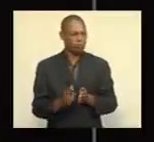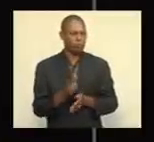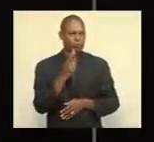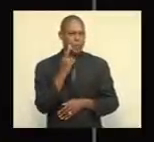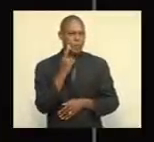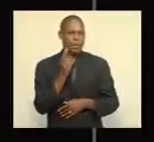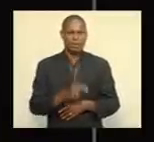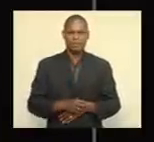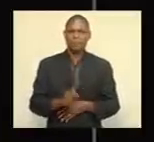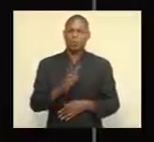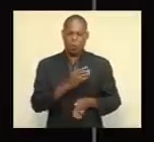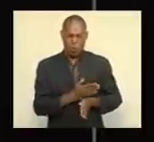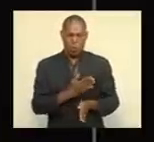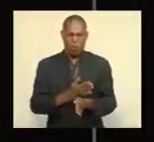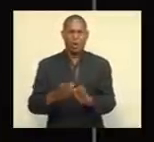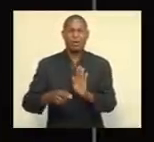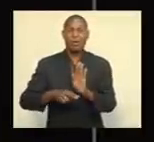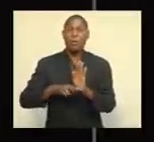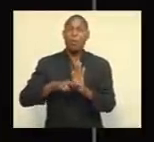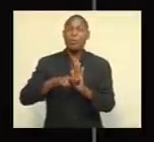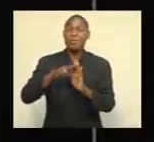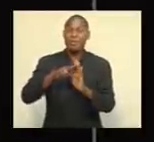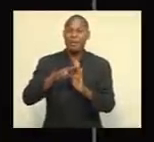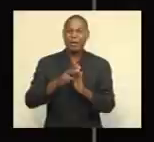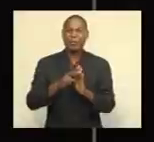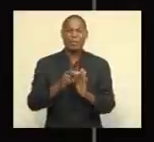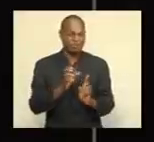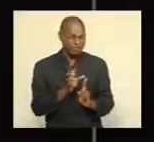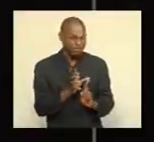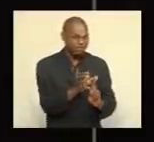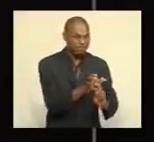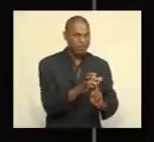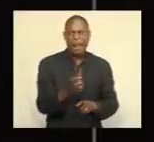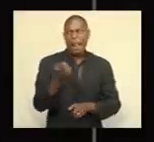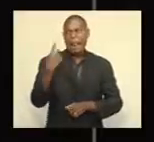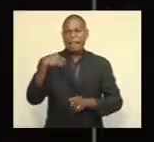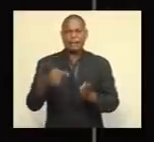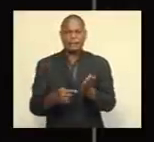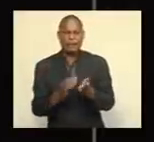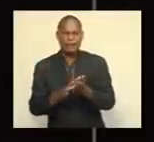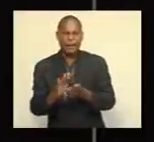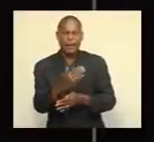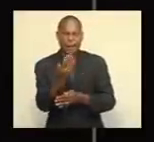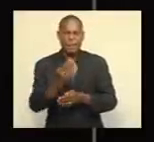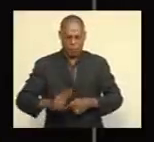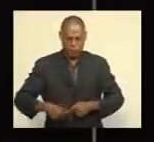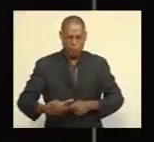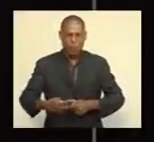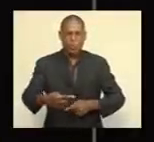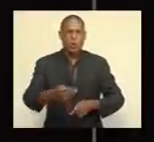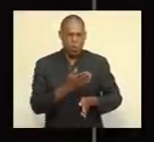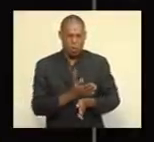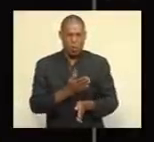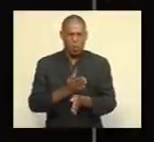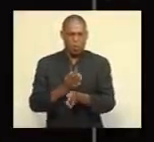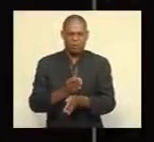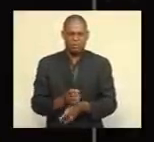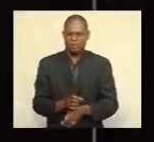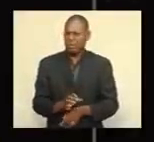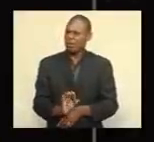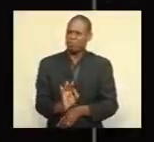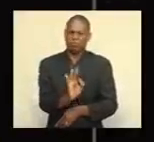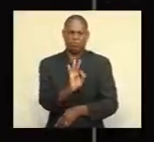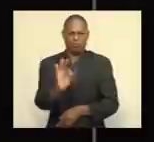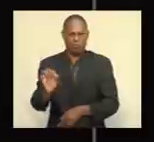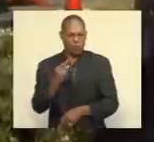a maid in a border quarantine facility, developed symptoms last Thursday but continued working and failed to notify authorities.